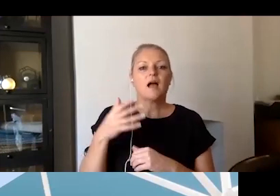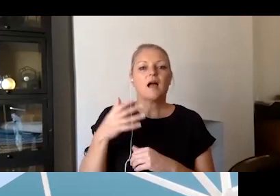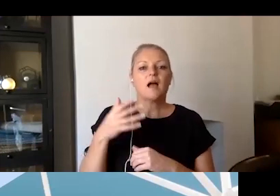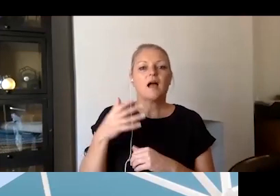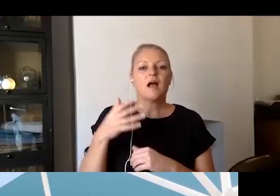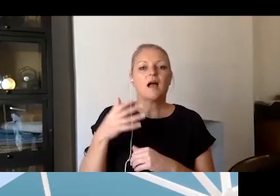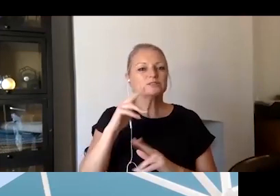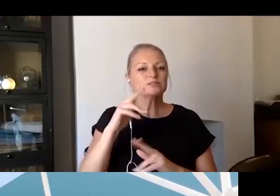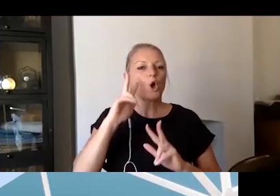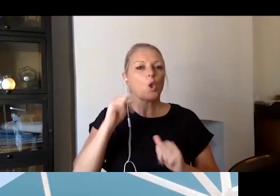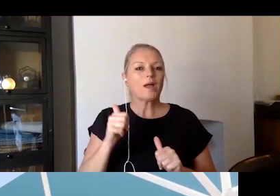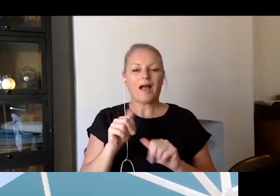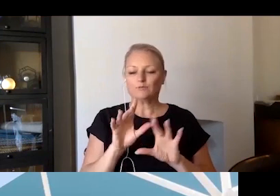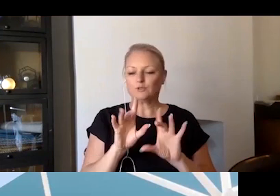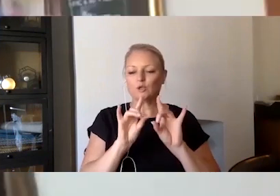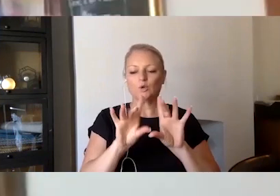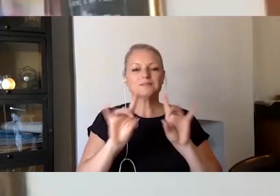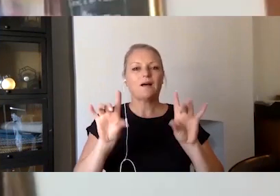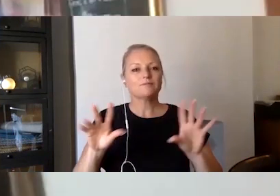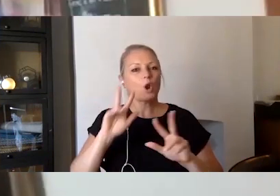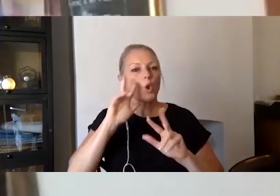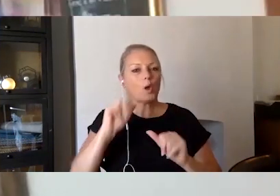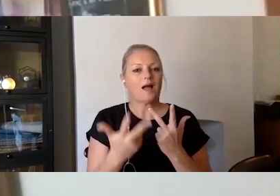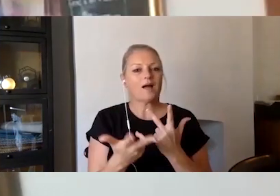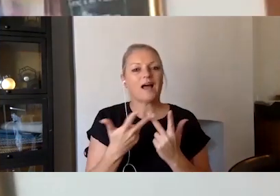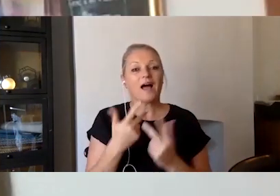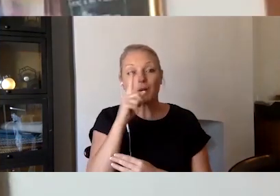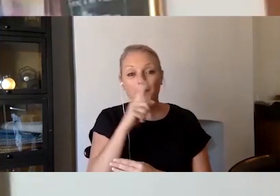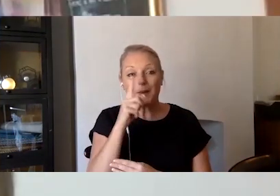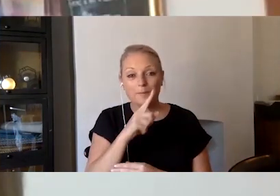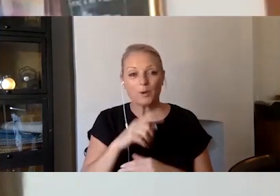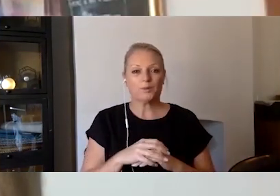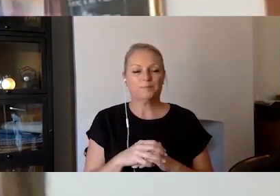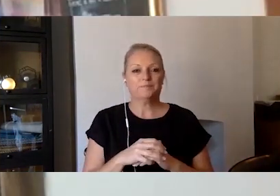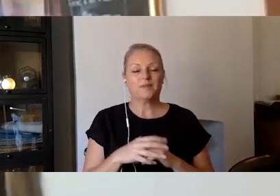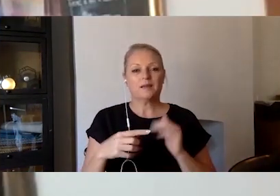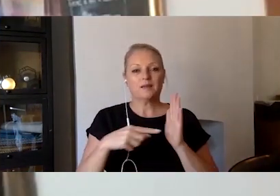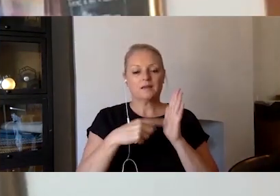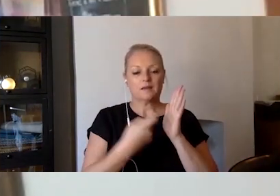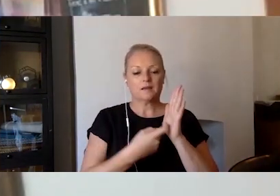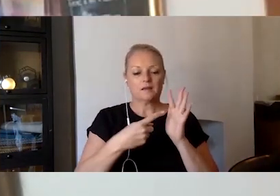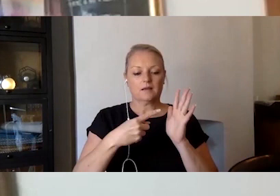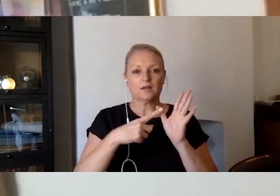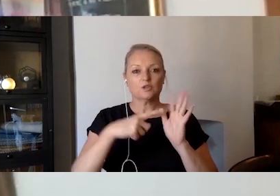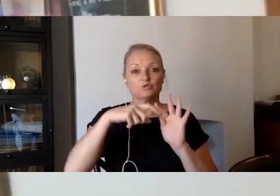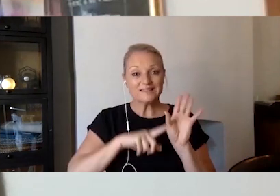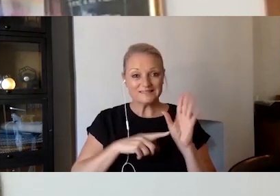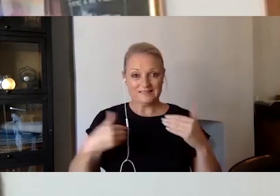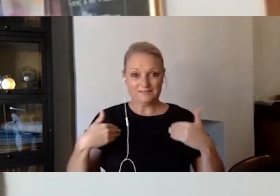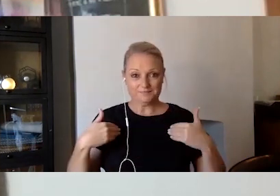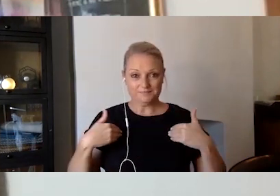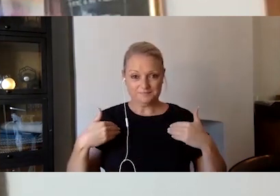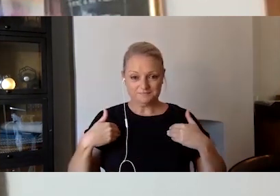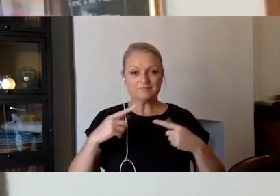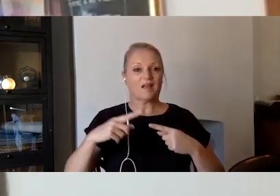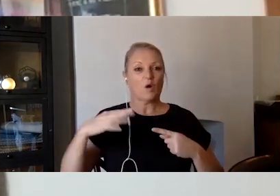Health in Complex Environments. I'm Tracy, I'm a white woman. I have short dark hair and wearing